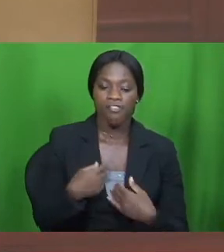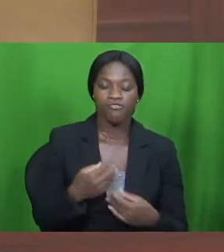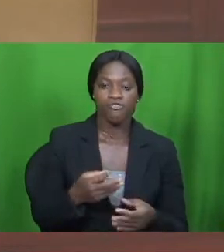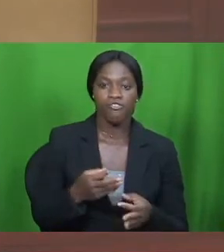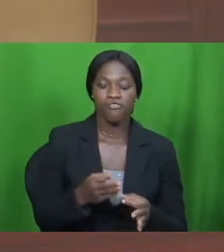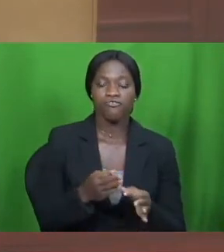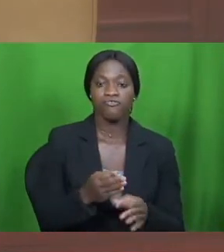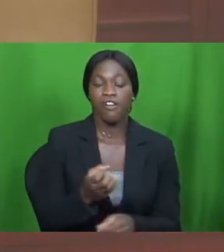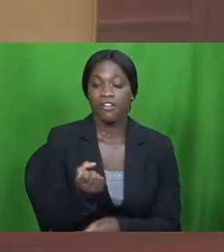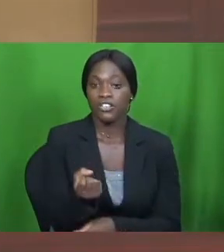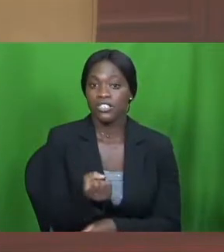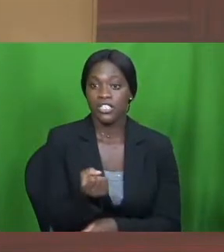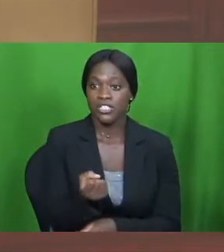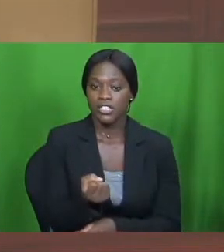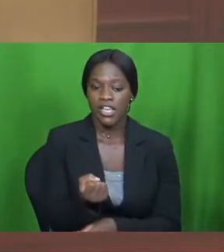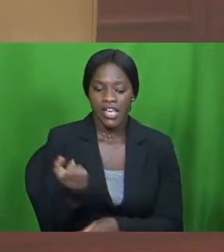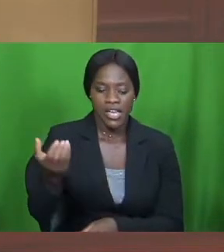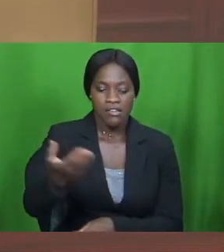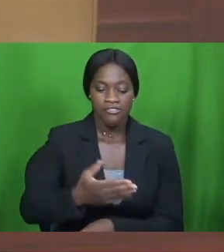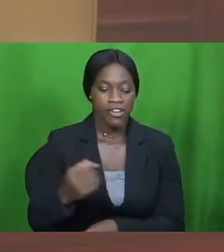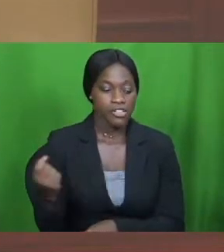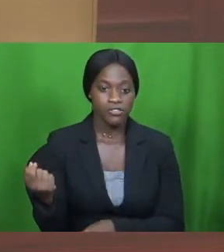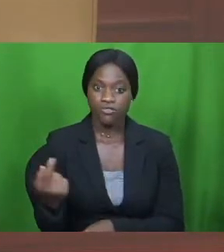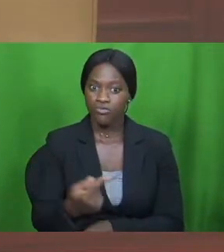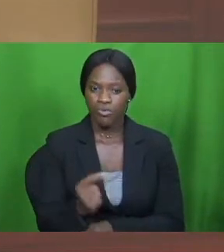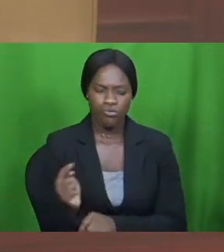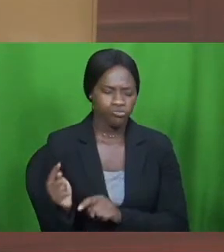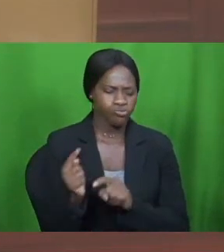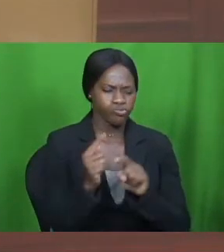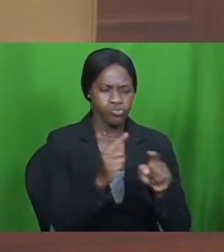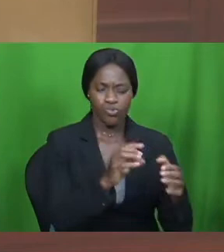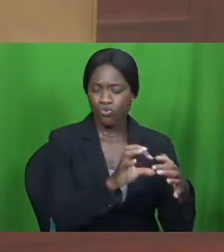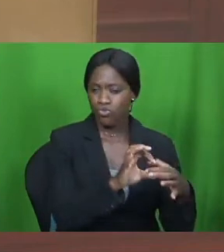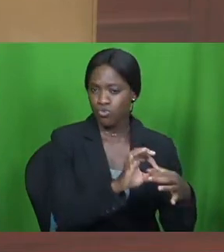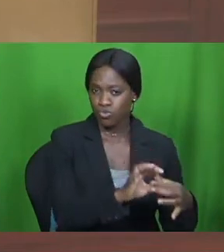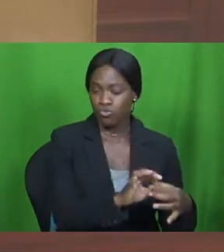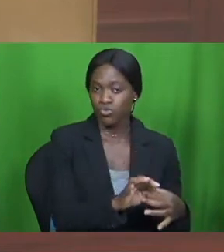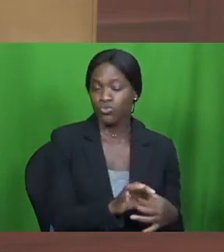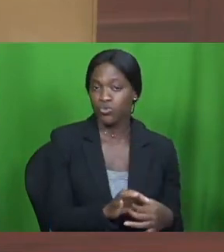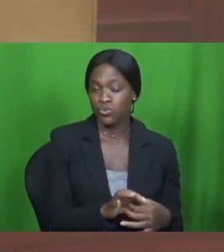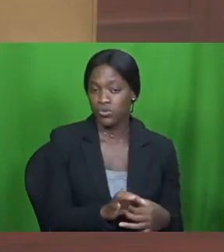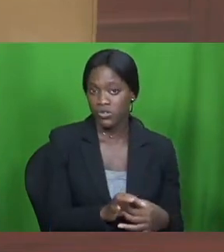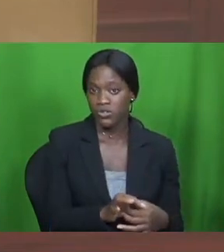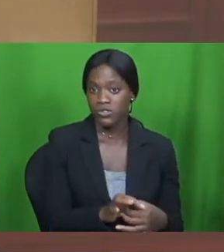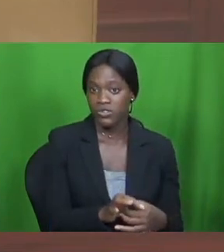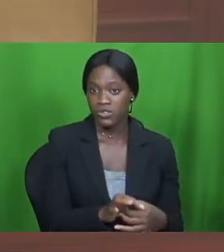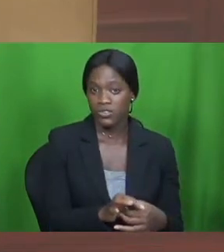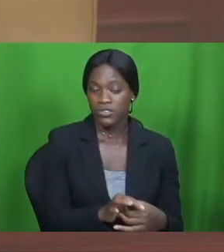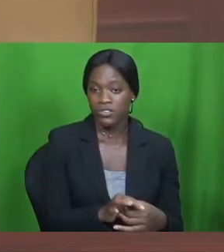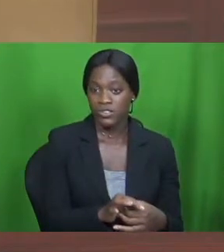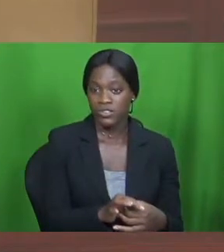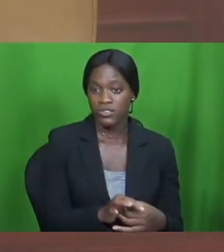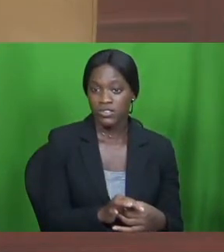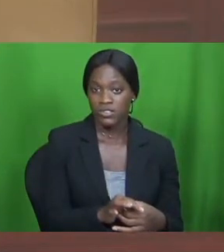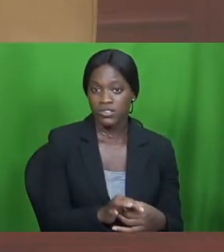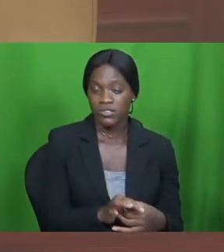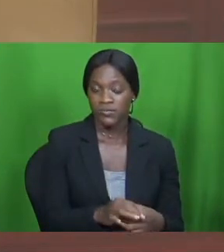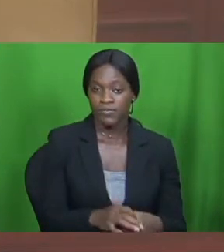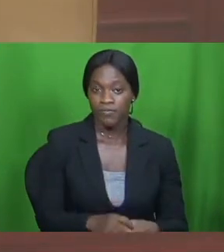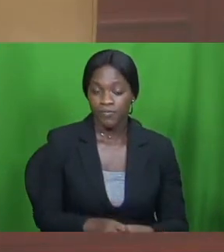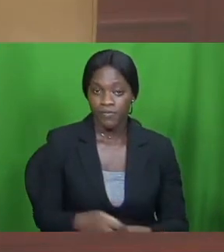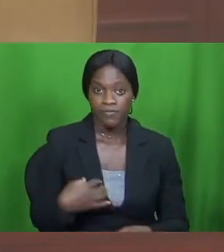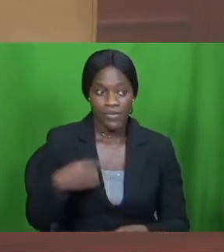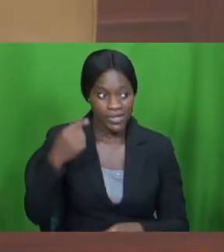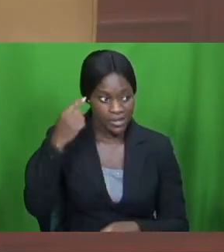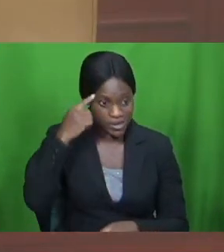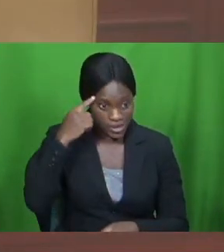and inviting all of us to join in honoring him is a call that I want to echo, that we